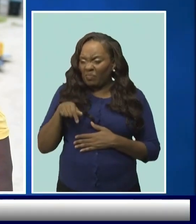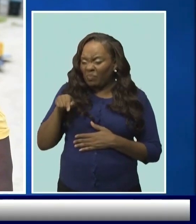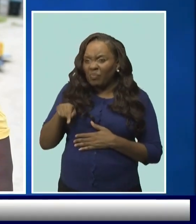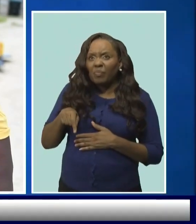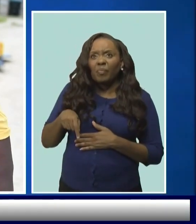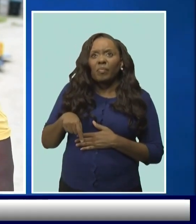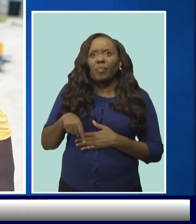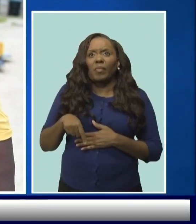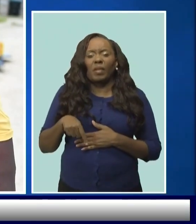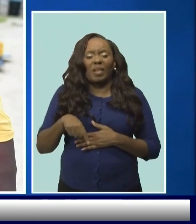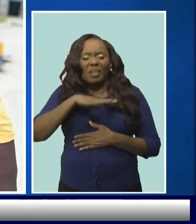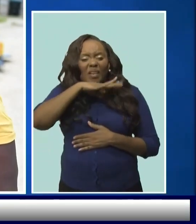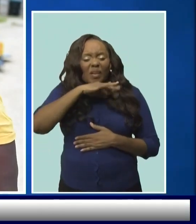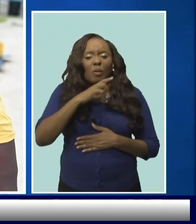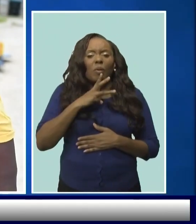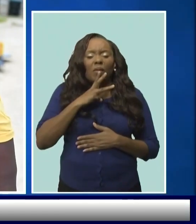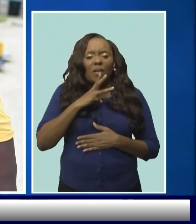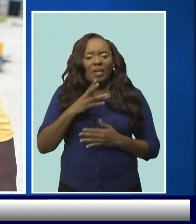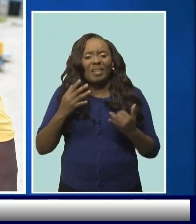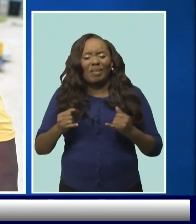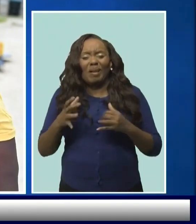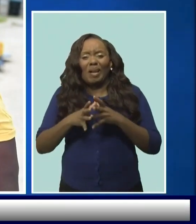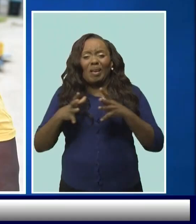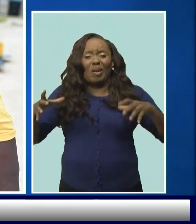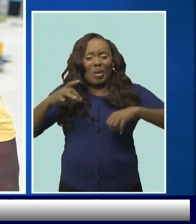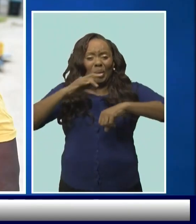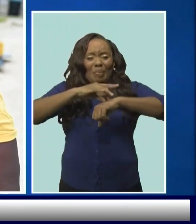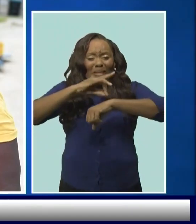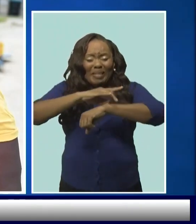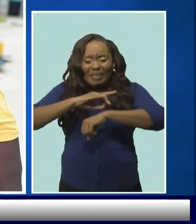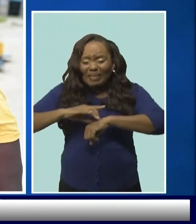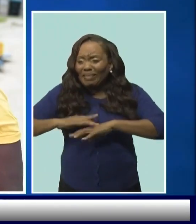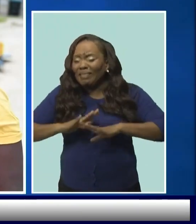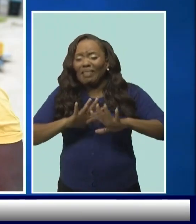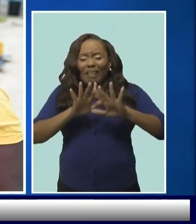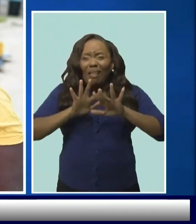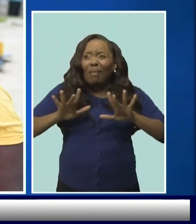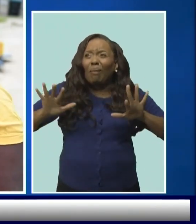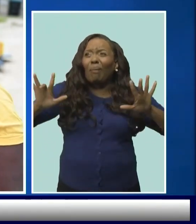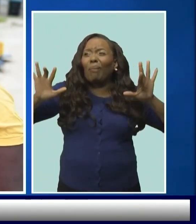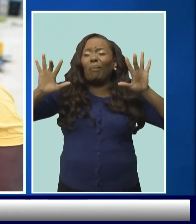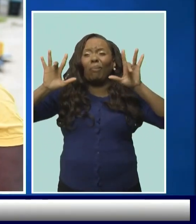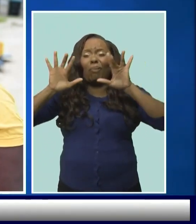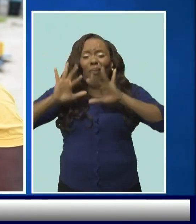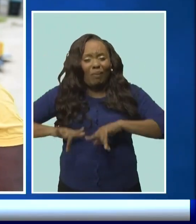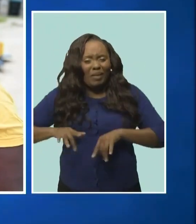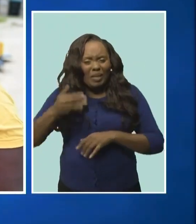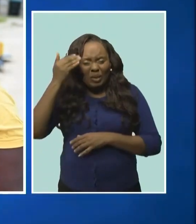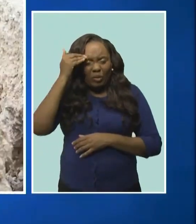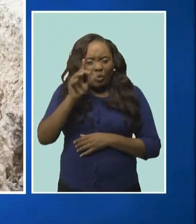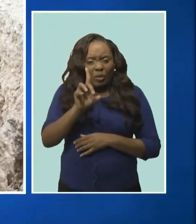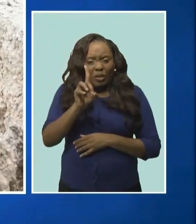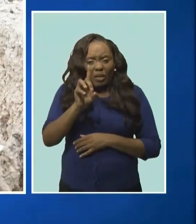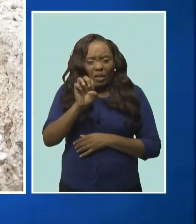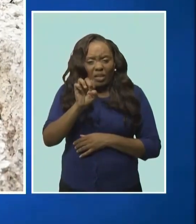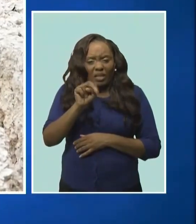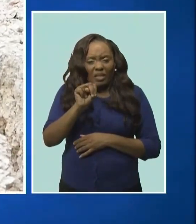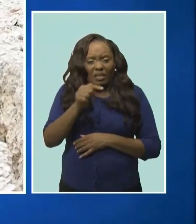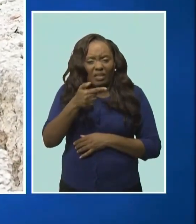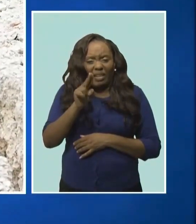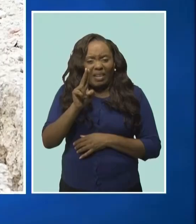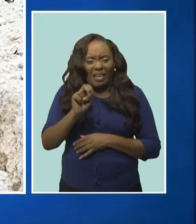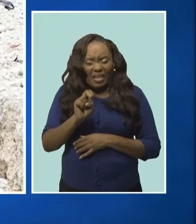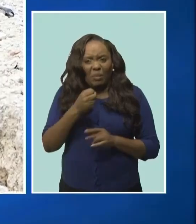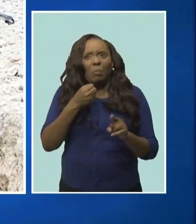at this present moment, so many mosquitoes and also sandflies as well. So if the Ministry of Health could come and look into that, or Complan could come and refill